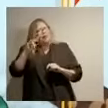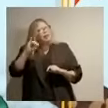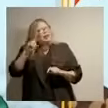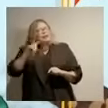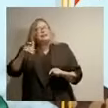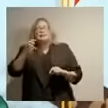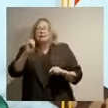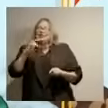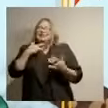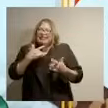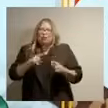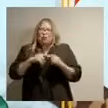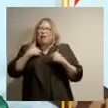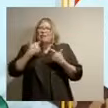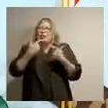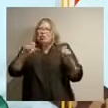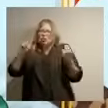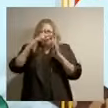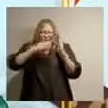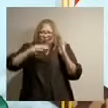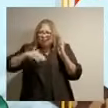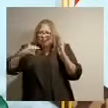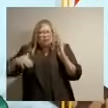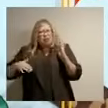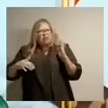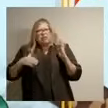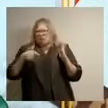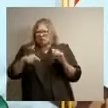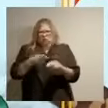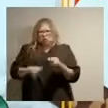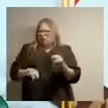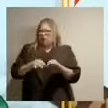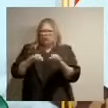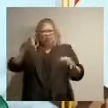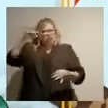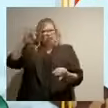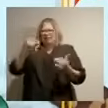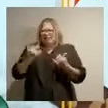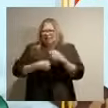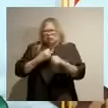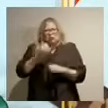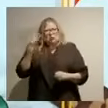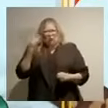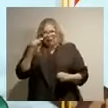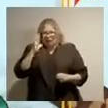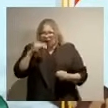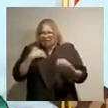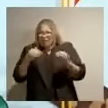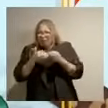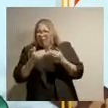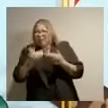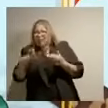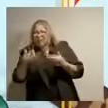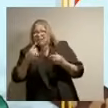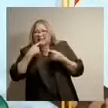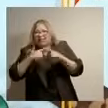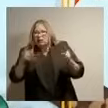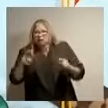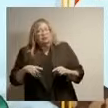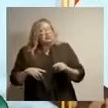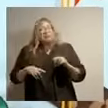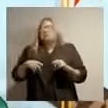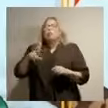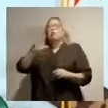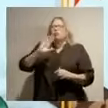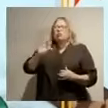Are we expecting like a May revise part two to come, or is this it? No, you get with all the, I think everybody has all the details, the LAO